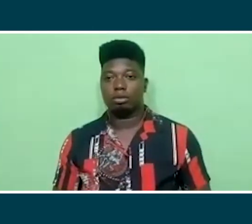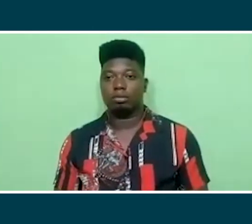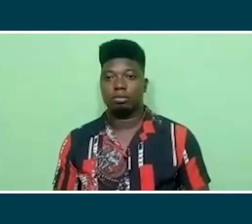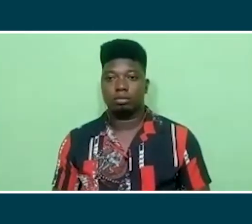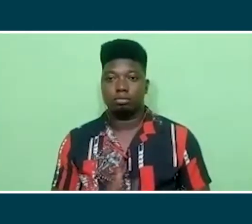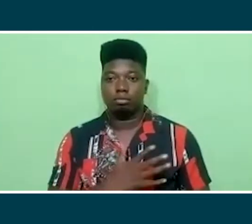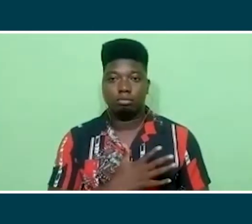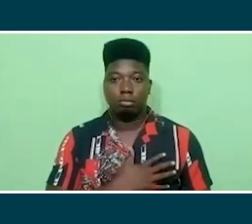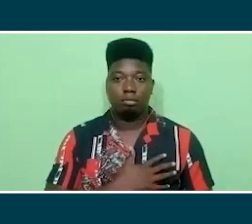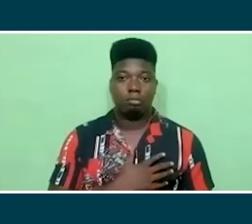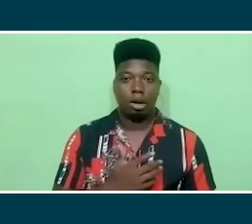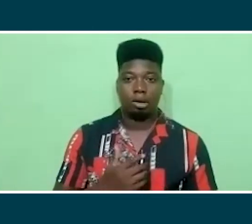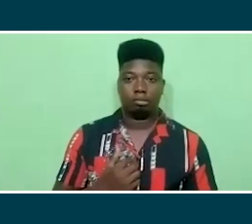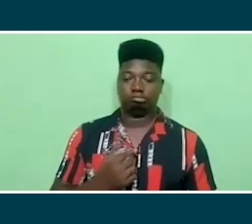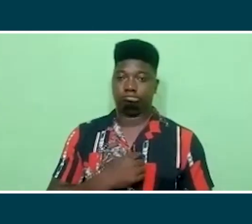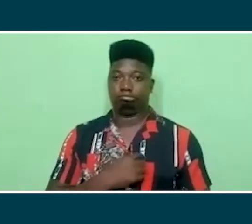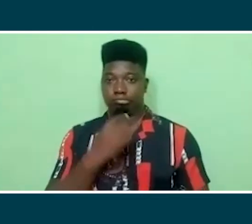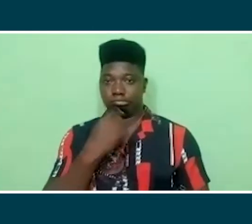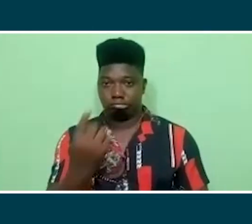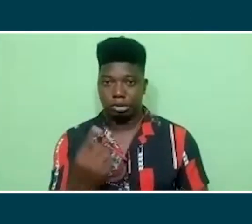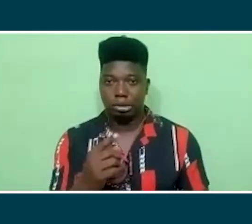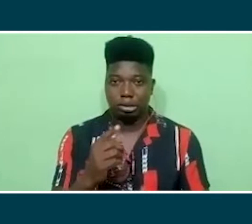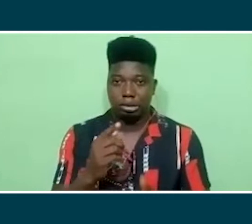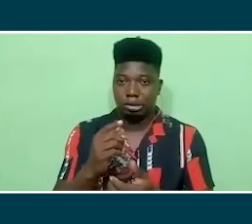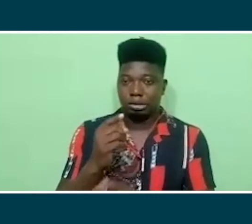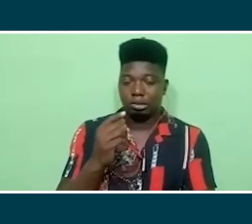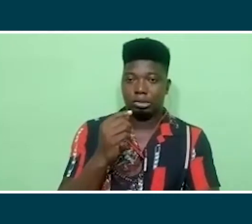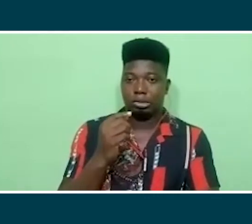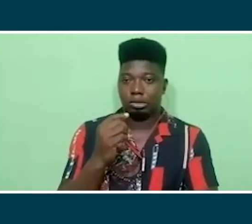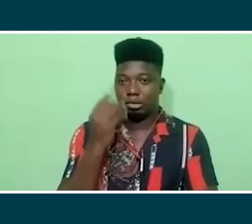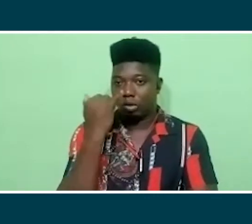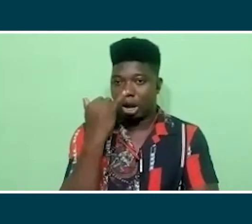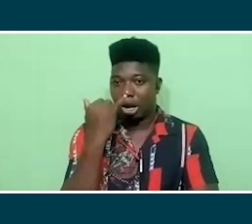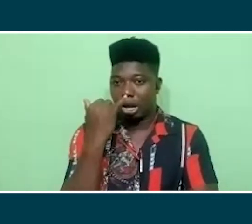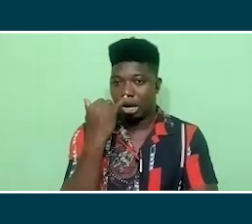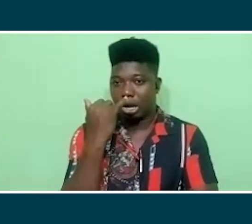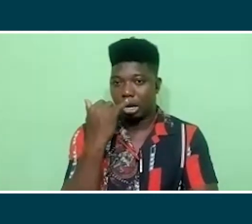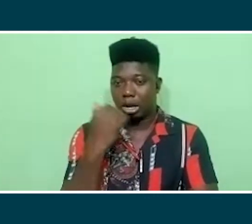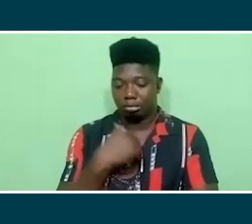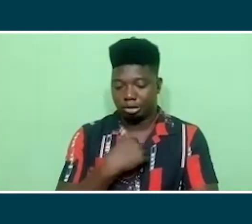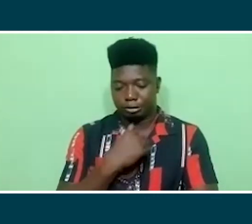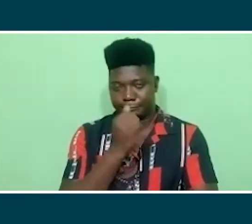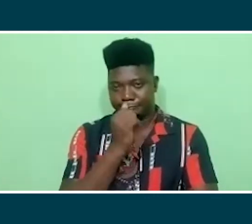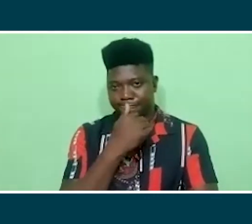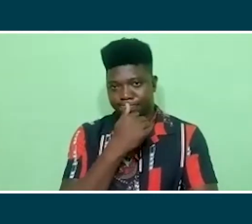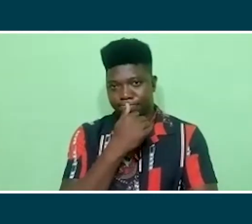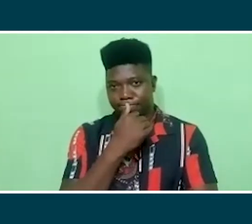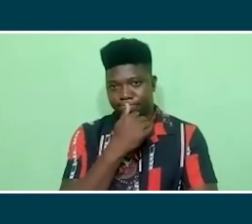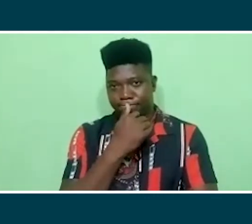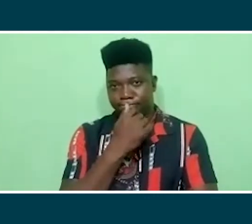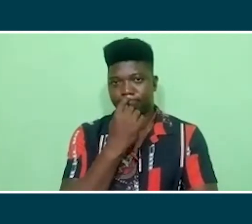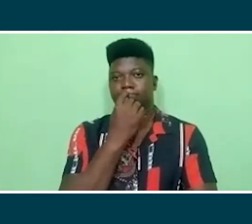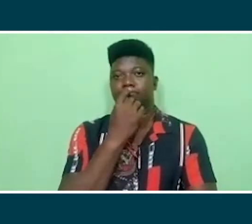And I've had to interrogate why am I quiet? Why was I quiet there? Because that's